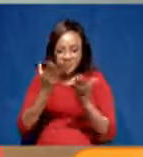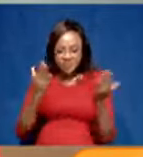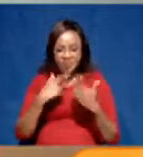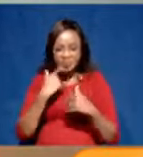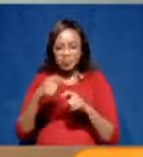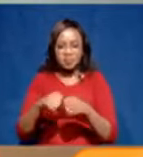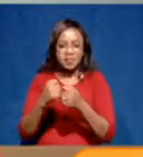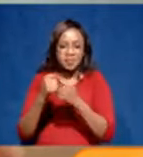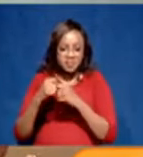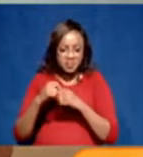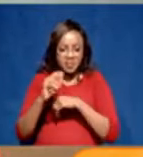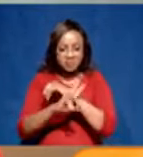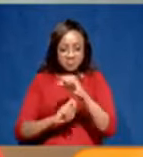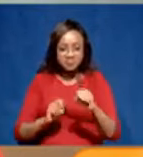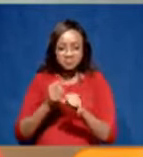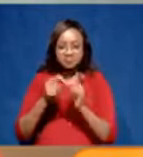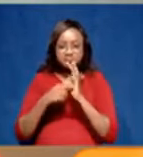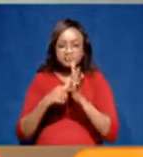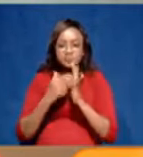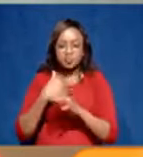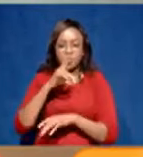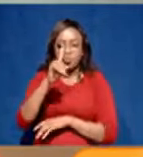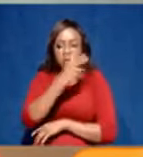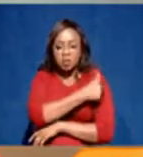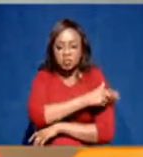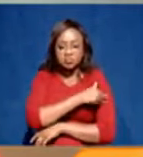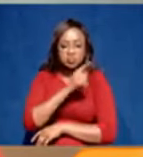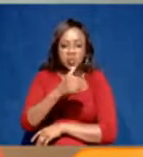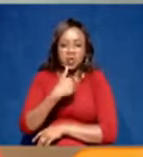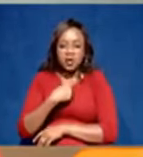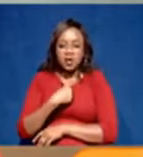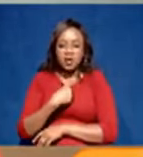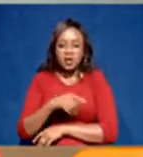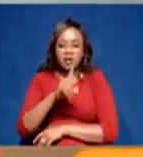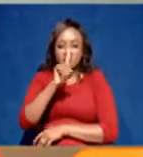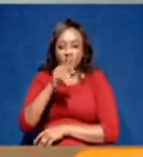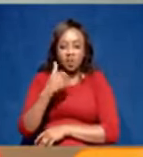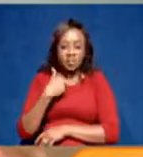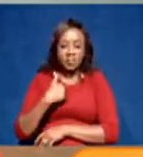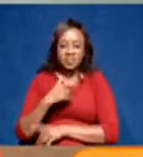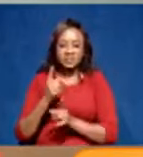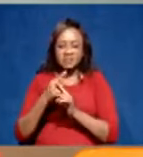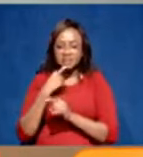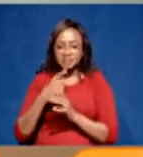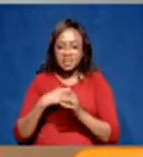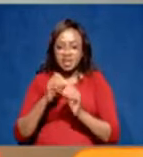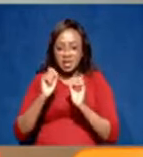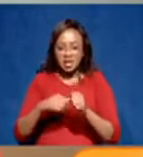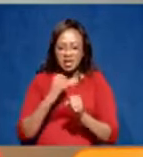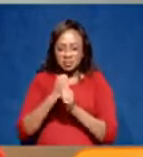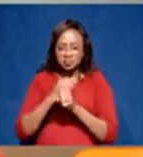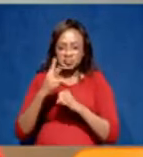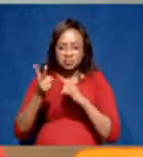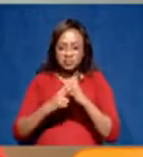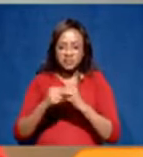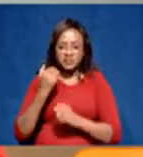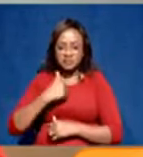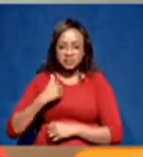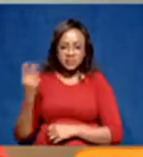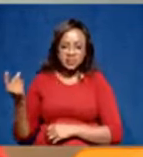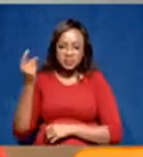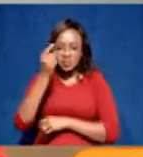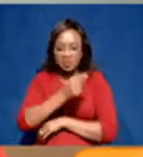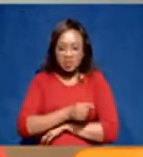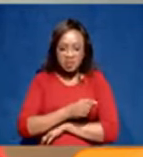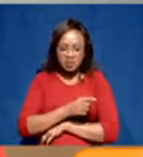have hospitals that a hospital has one theater, but they claim to do 7 surgeries in a day. So you wonder, how do they do those surgeries? But do you need this new law? Why